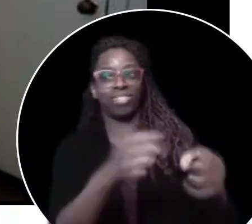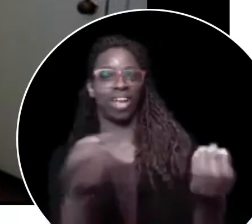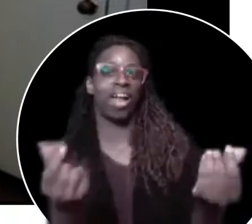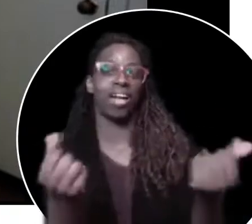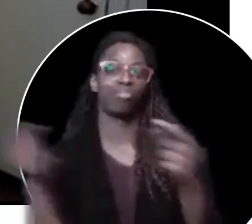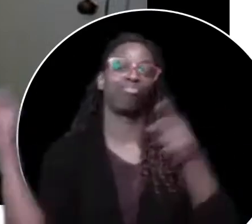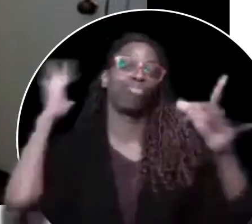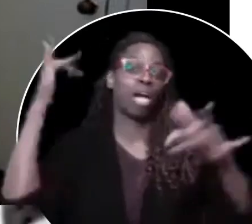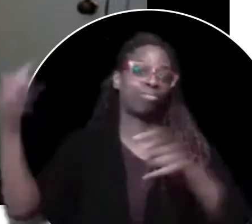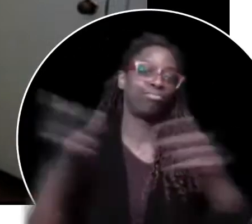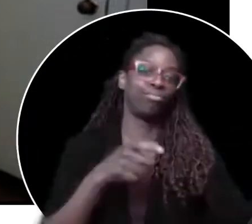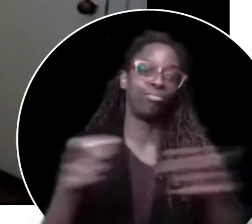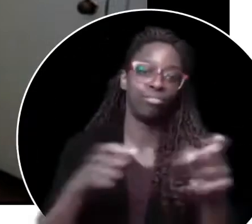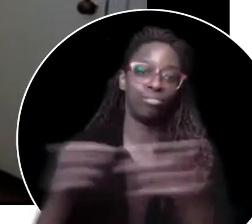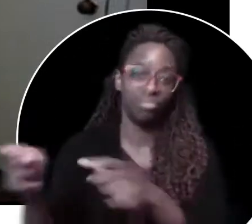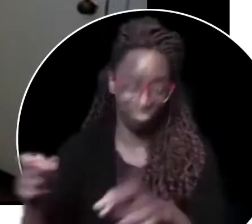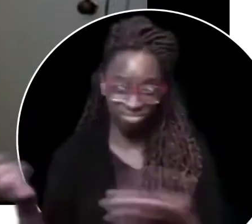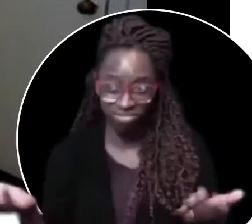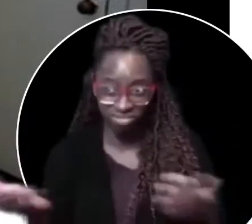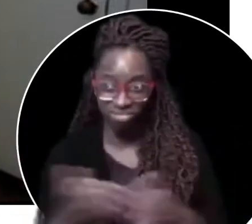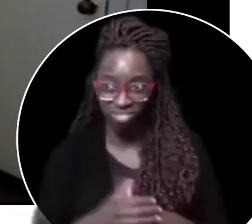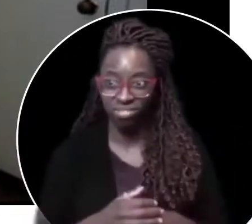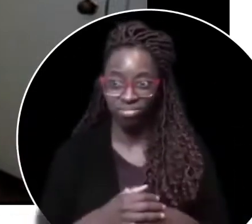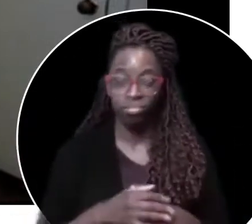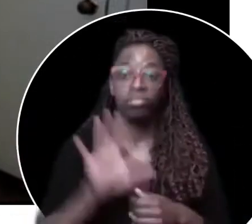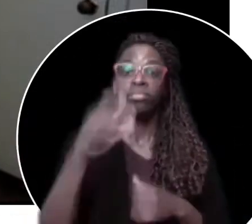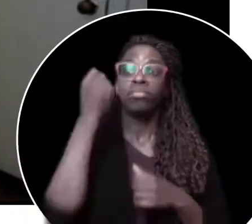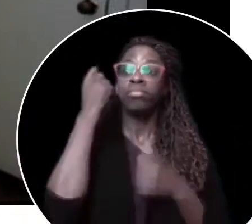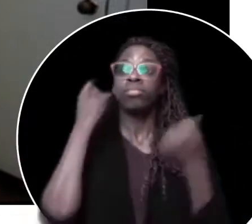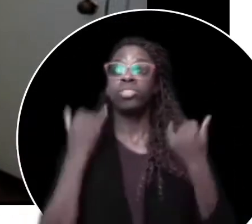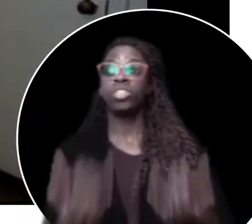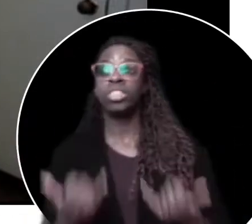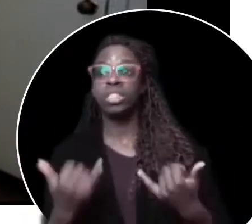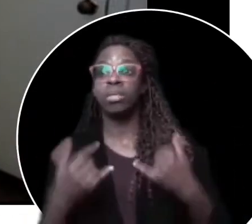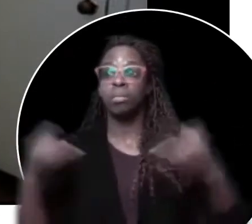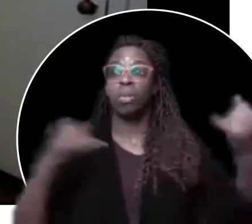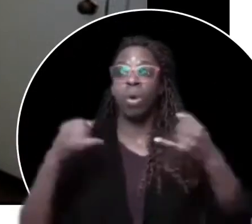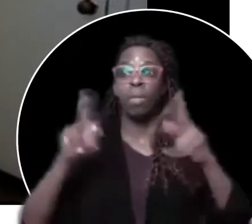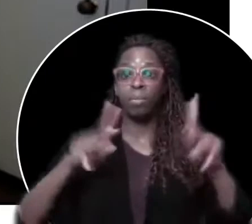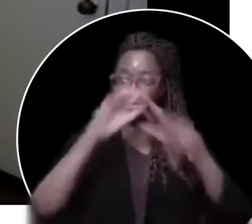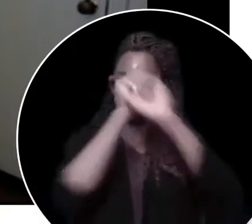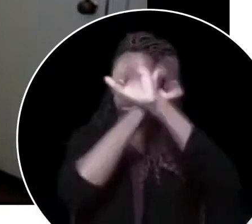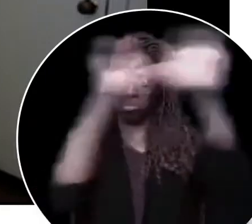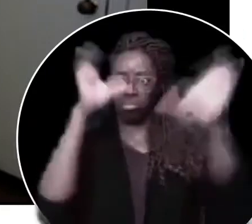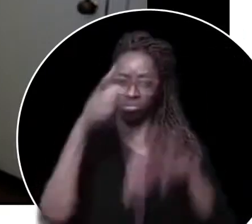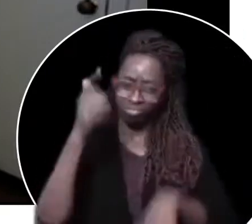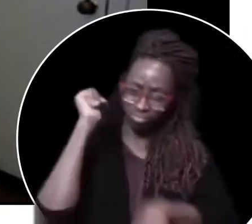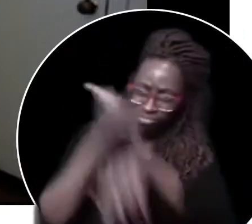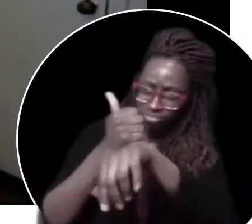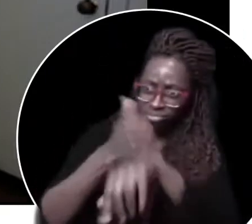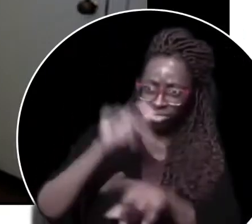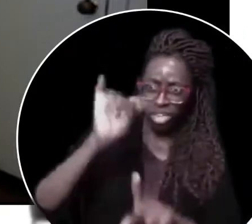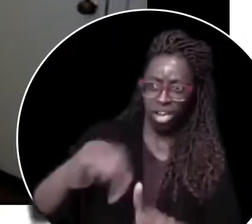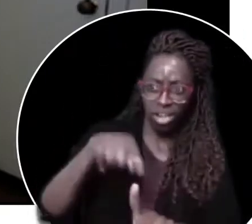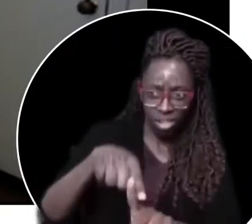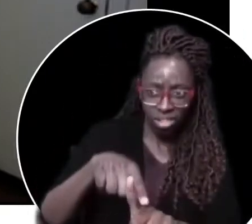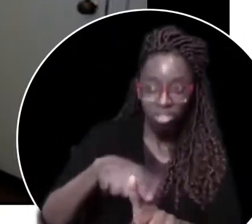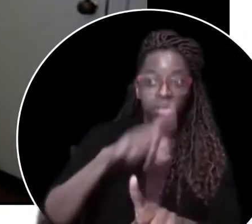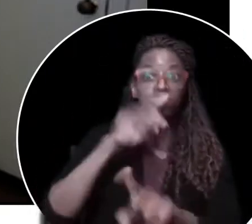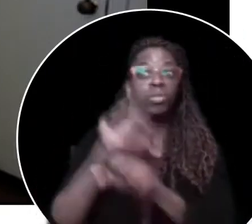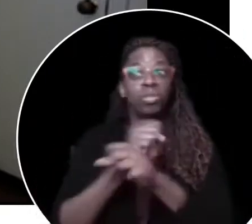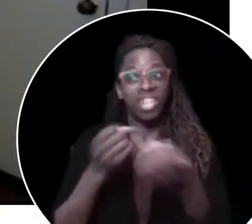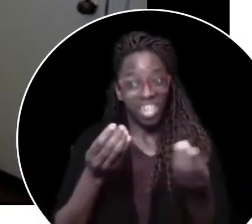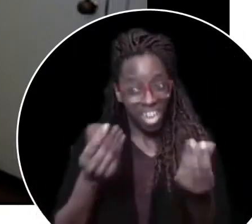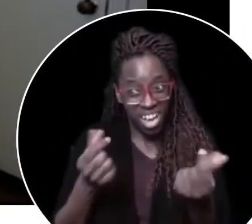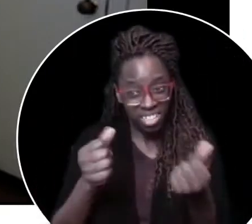present-day borders as fixed and people in motion, borders also move. As is said, we didn't cross the